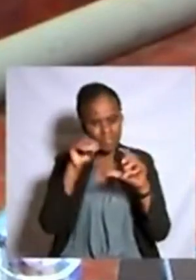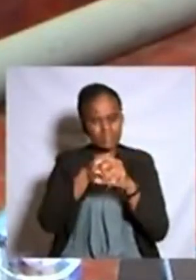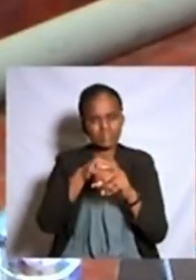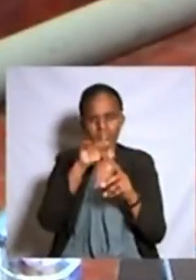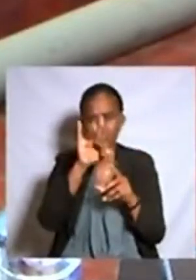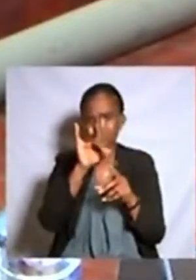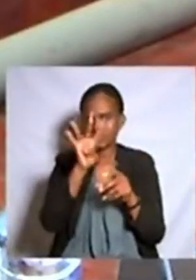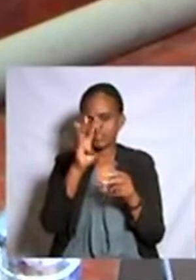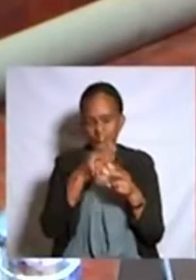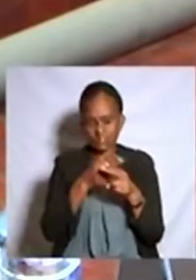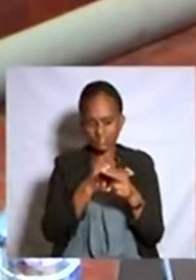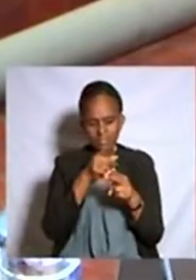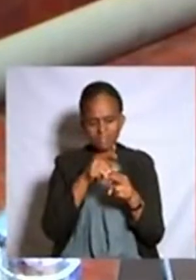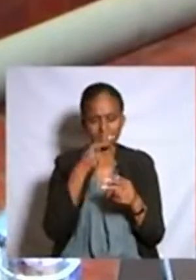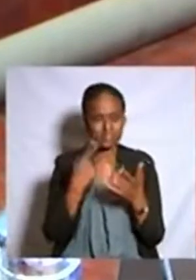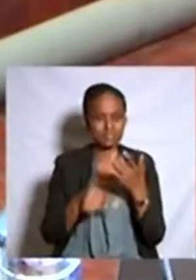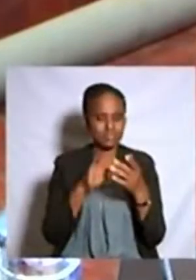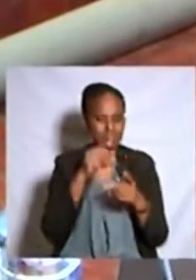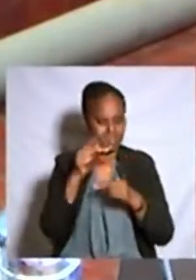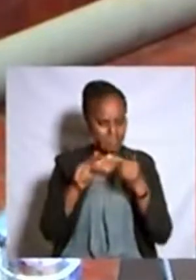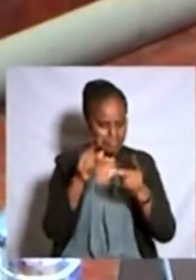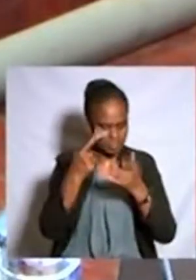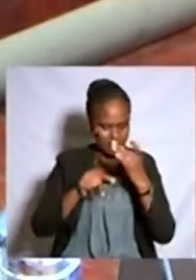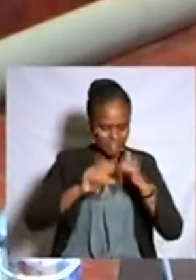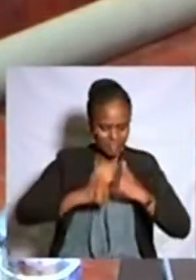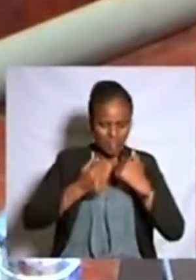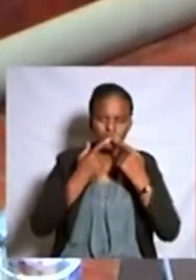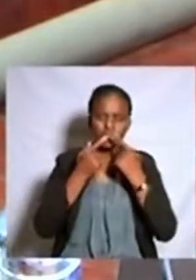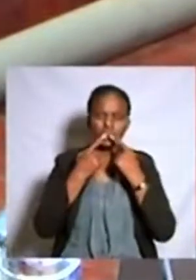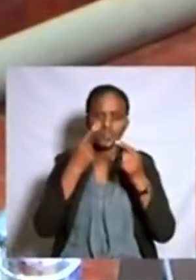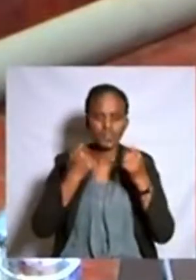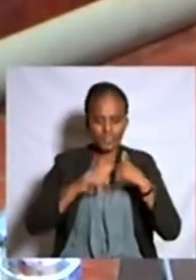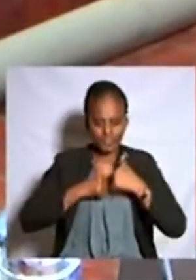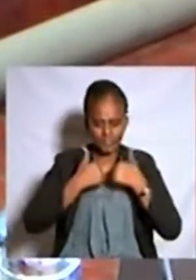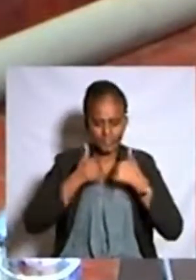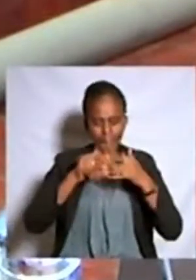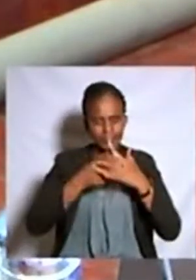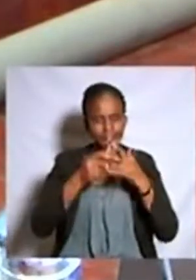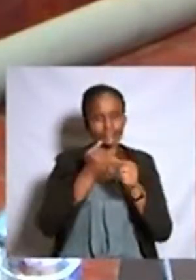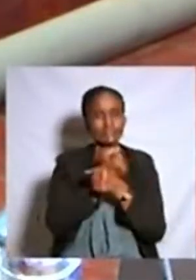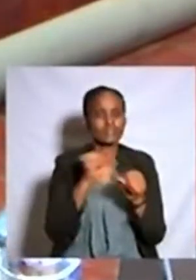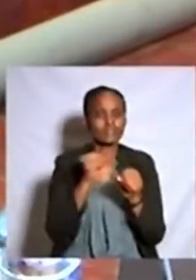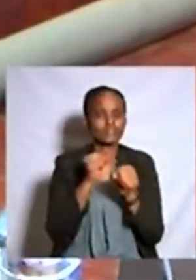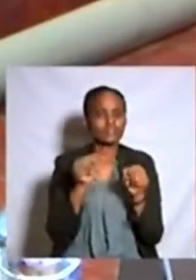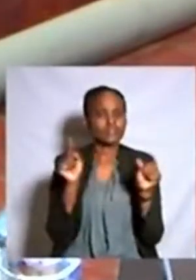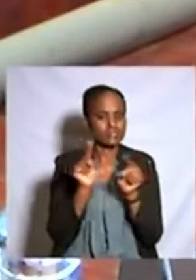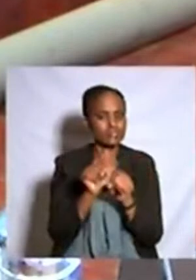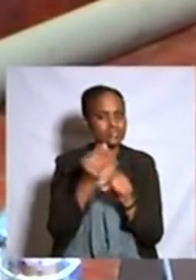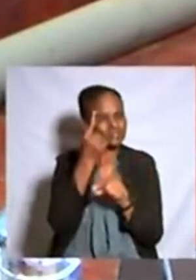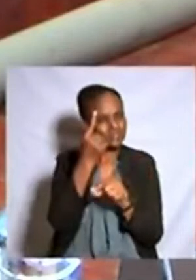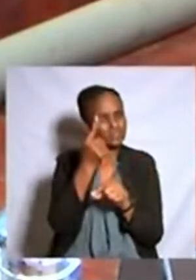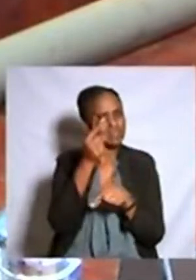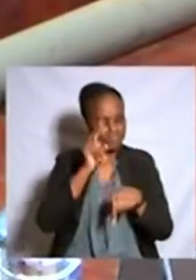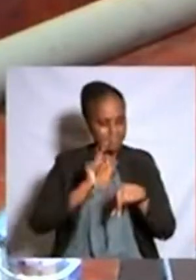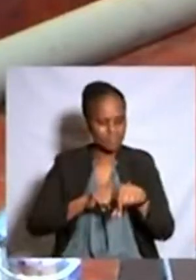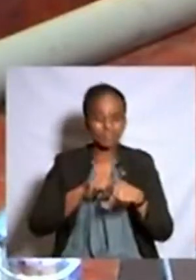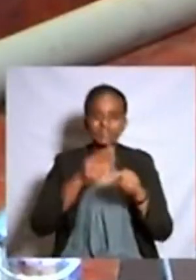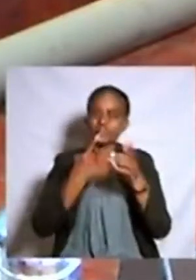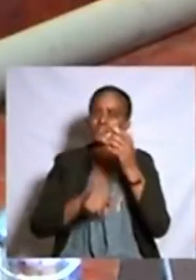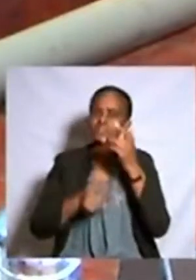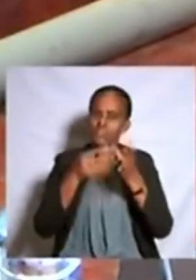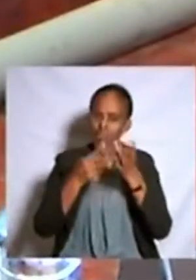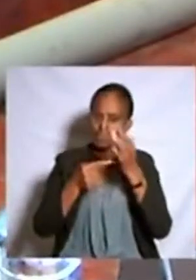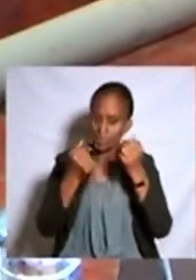months. So that is the process that we're describing that we've started as a solution. It was a once-off item which occurred at point